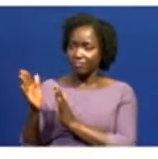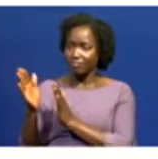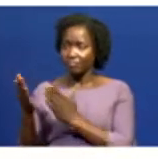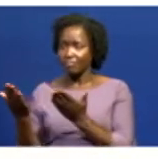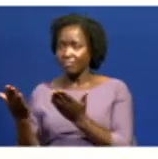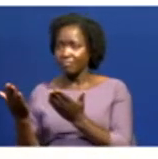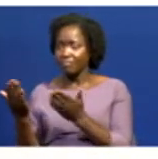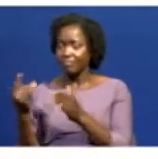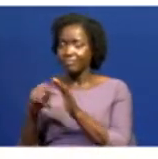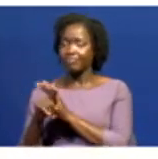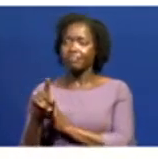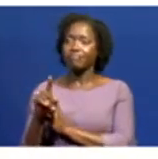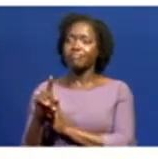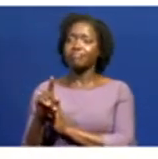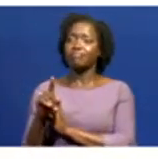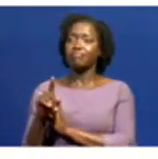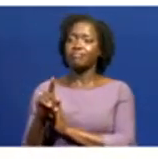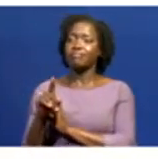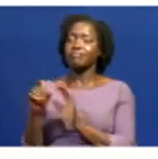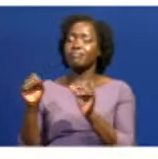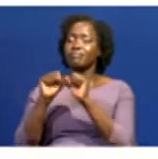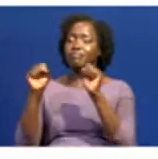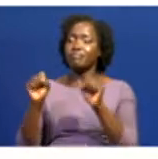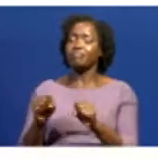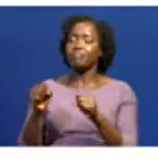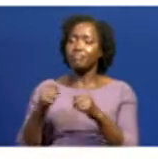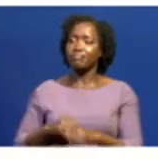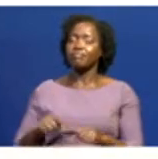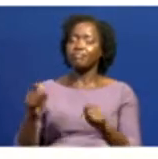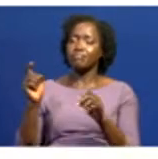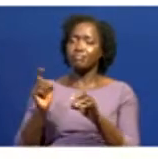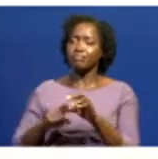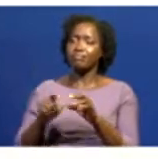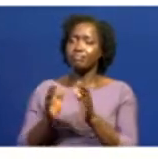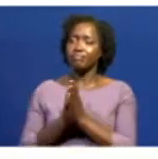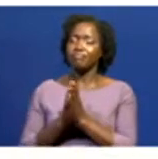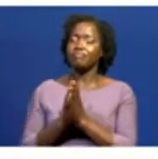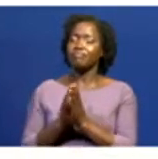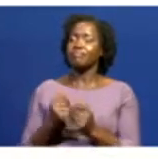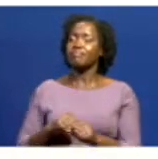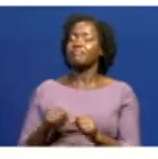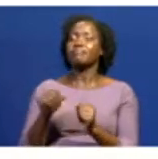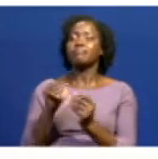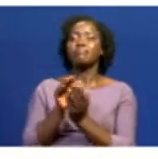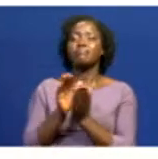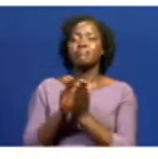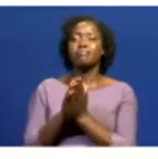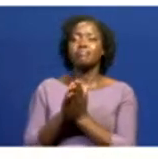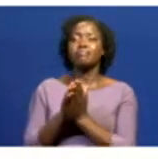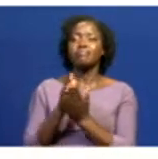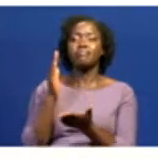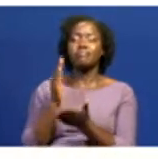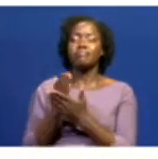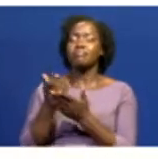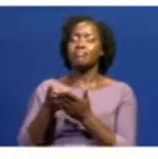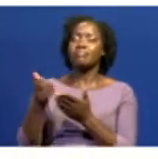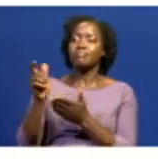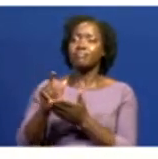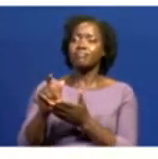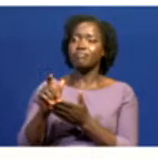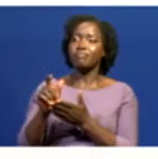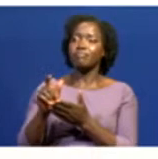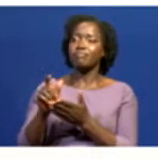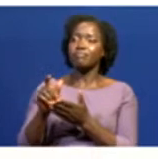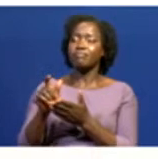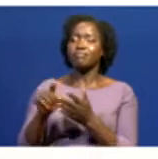one can walk in, you can log into our system, be able to join, and you are able to save, and you can be able to stop, you can increase,